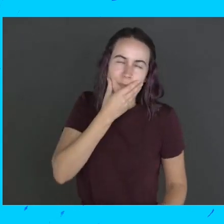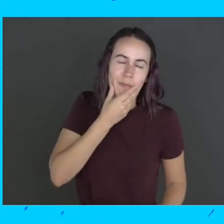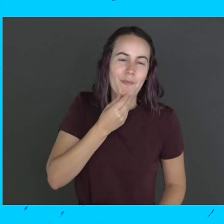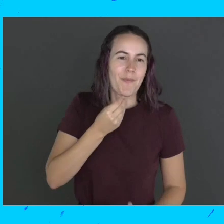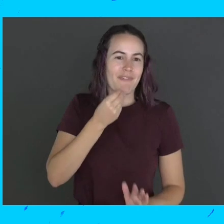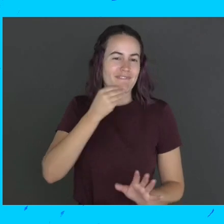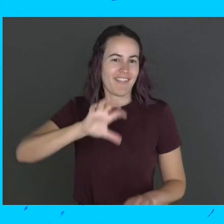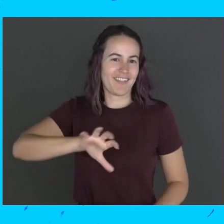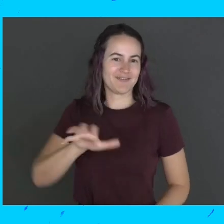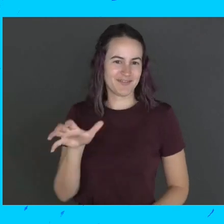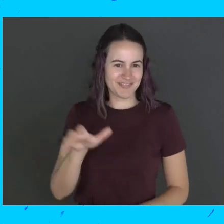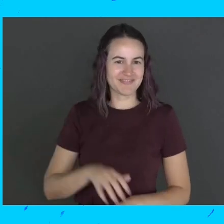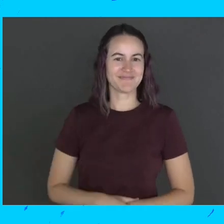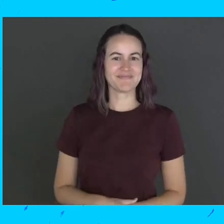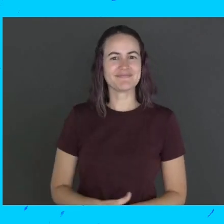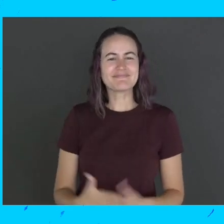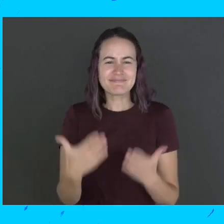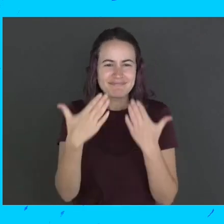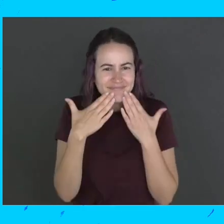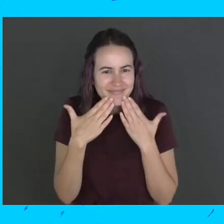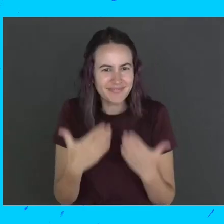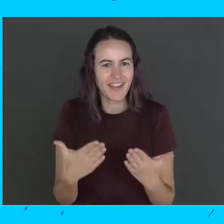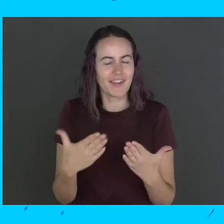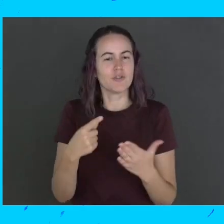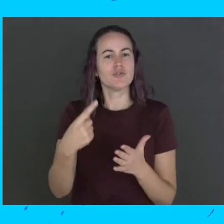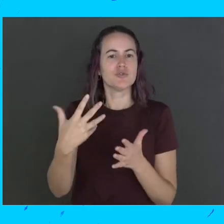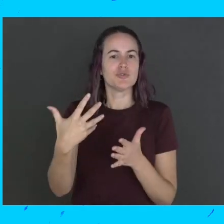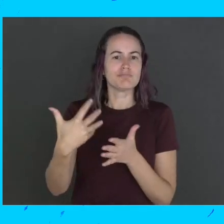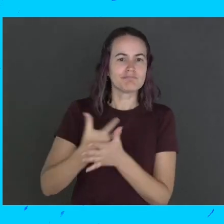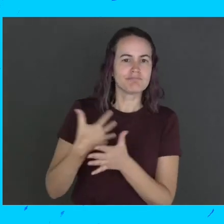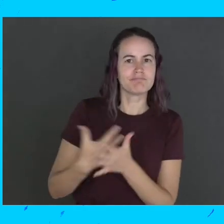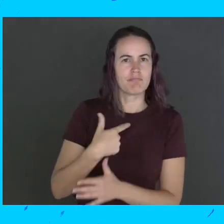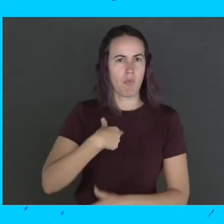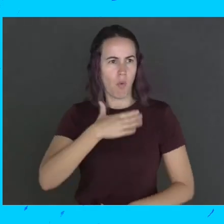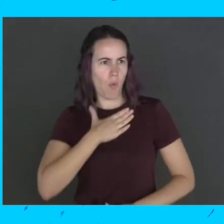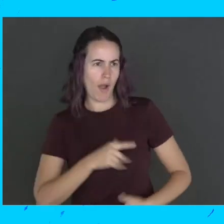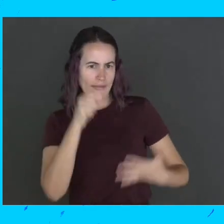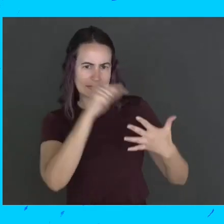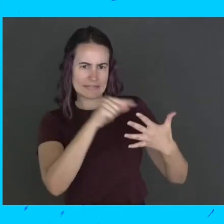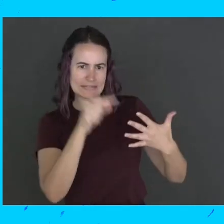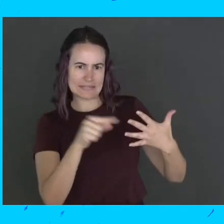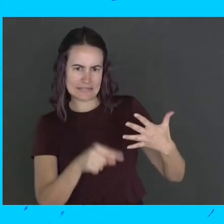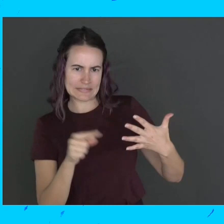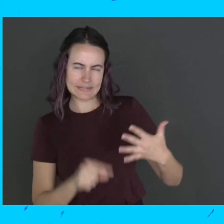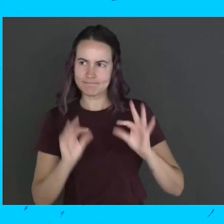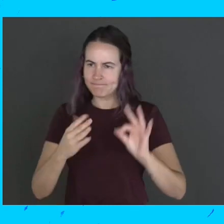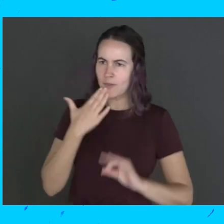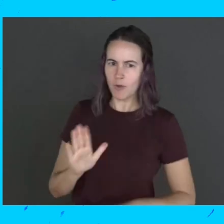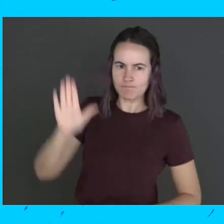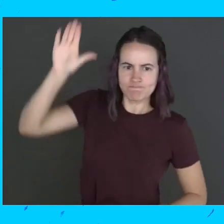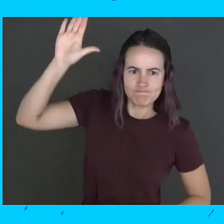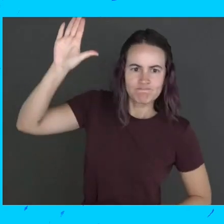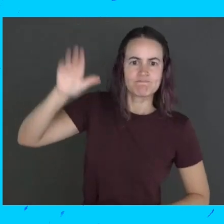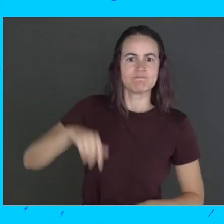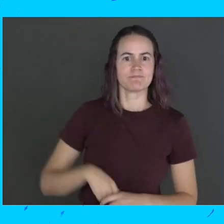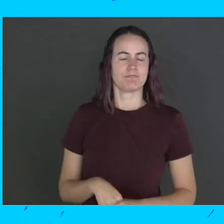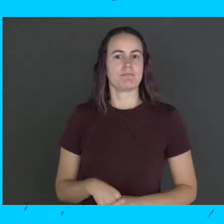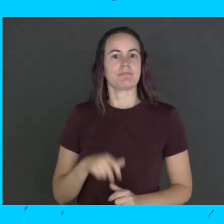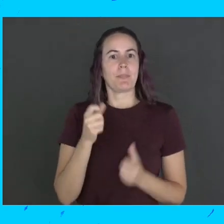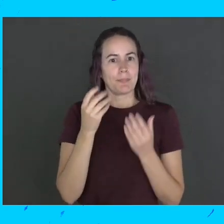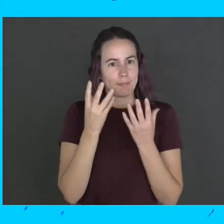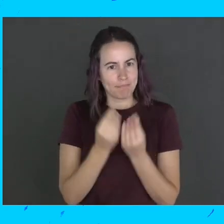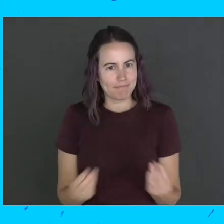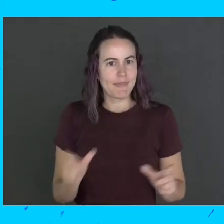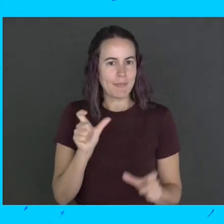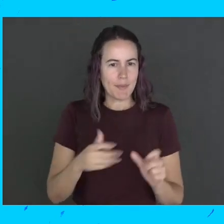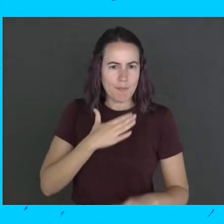for sharing your expectations. There's clearly a big appetite for knowledge sharing, peer learning